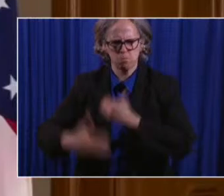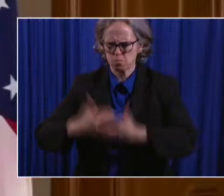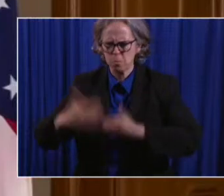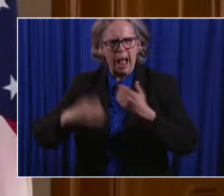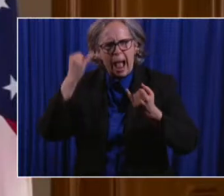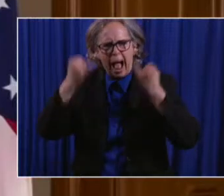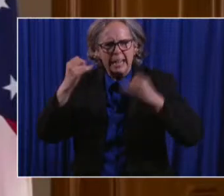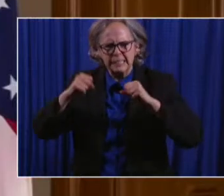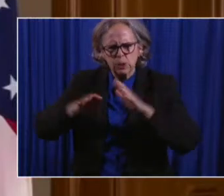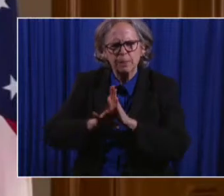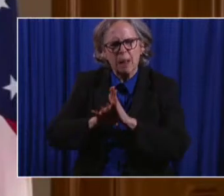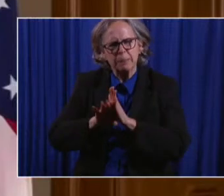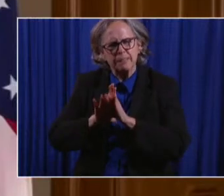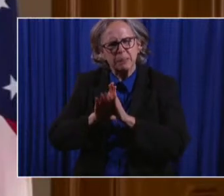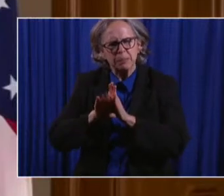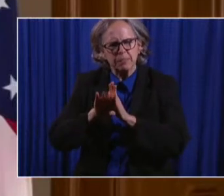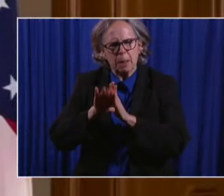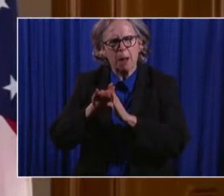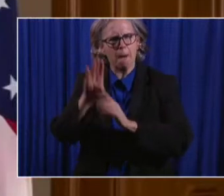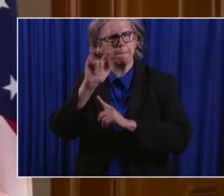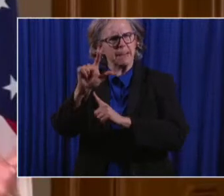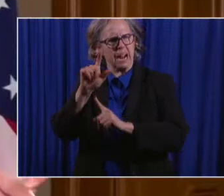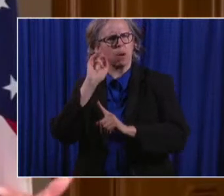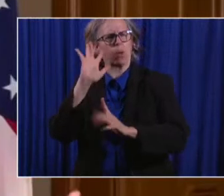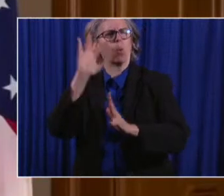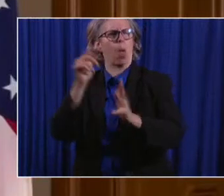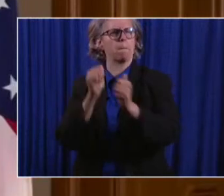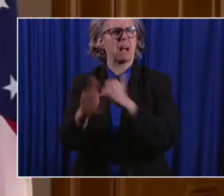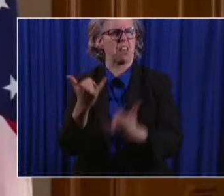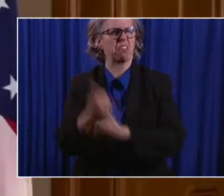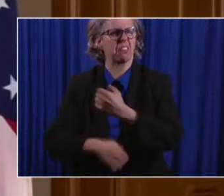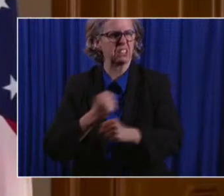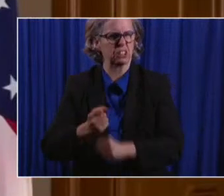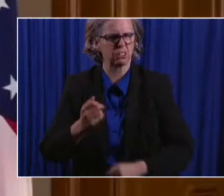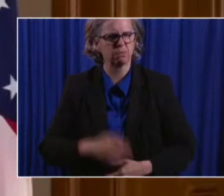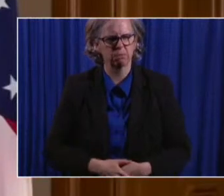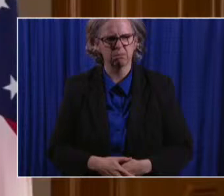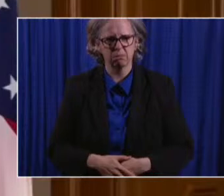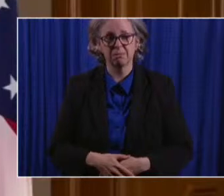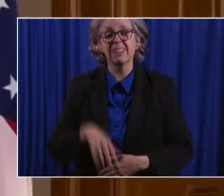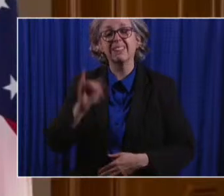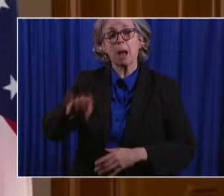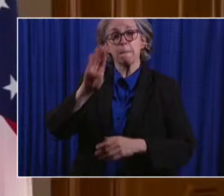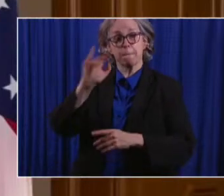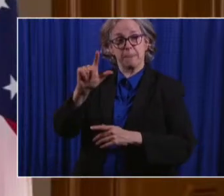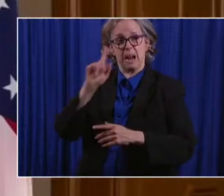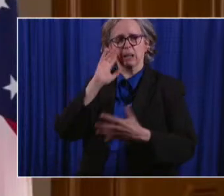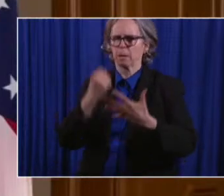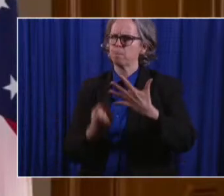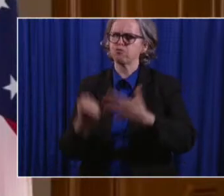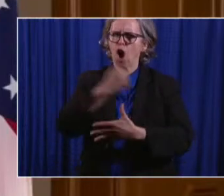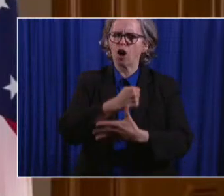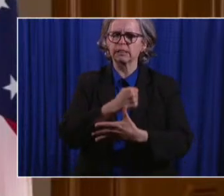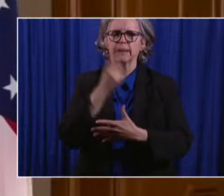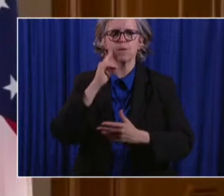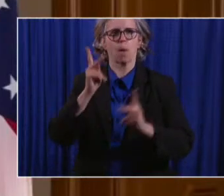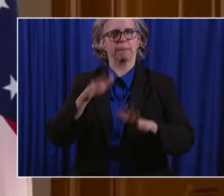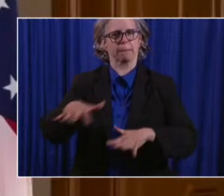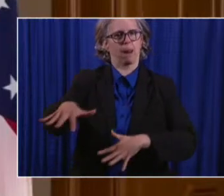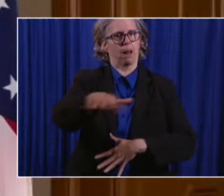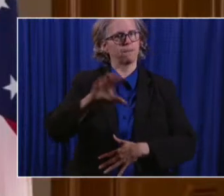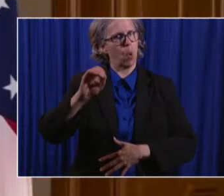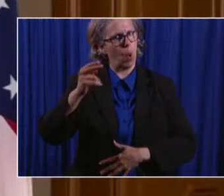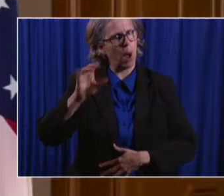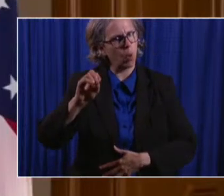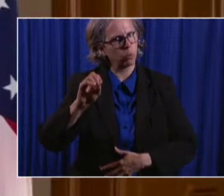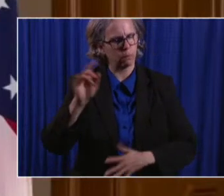really, I think, put Ohio at the forefront of reform in this area. These are things